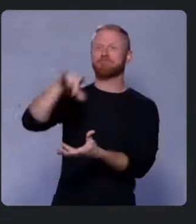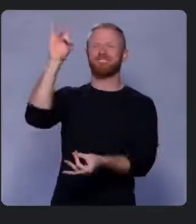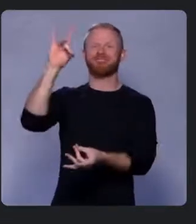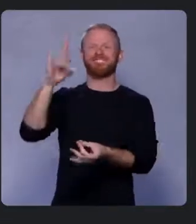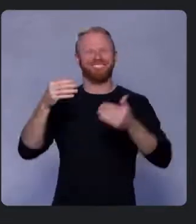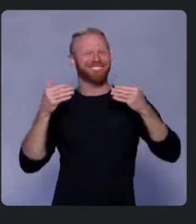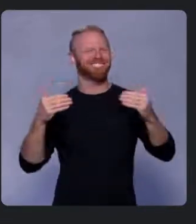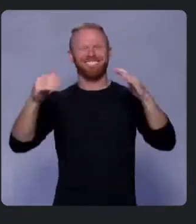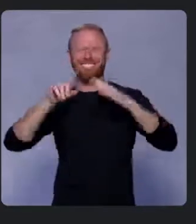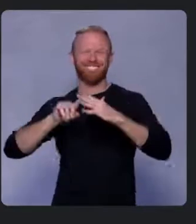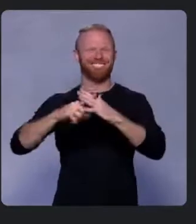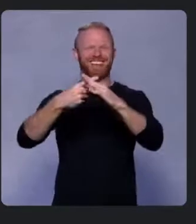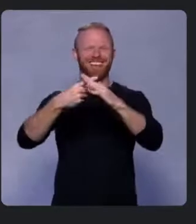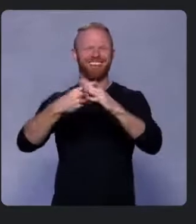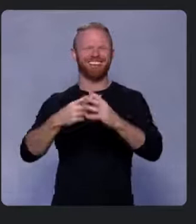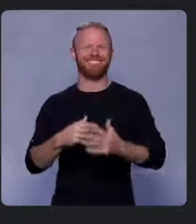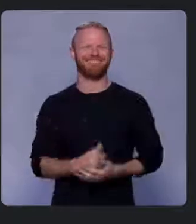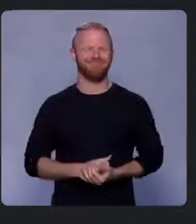let's get started.